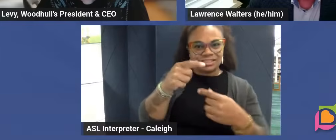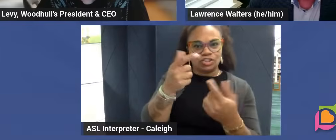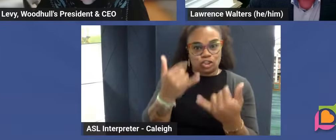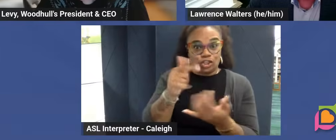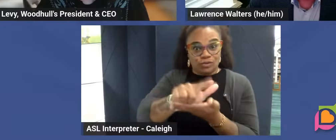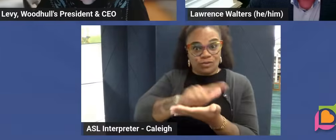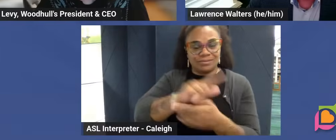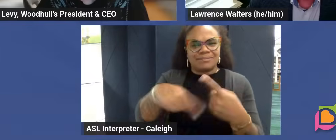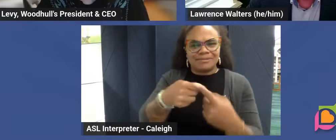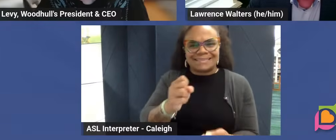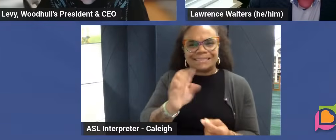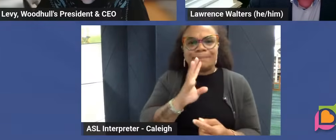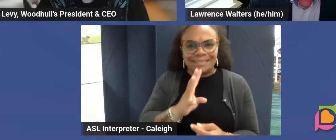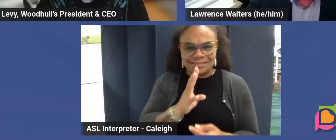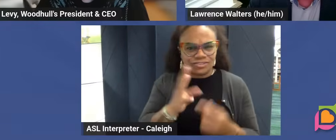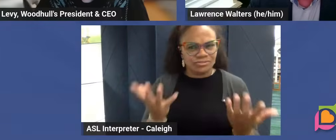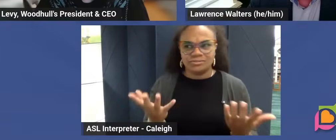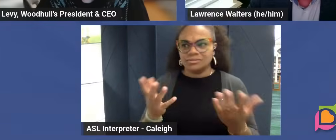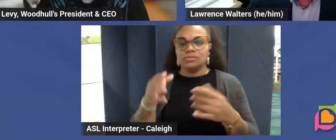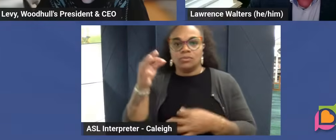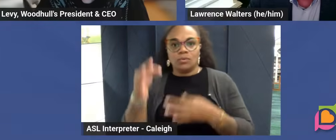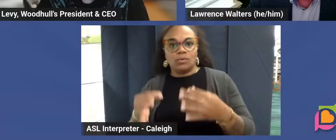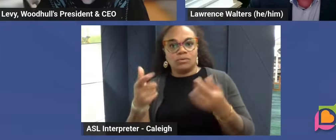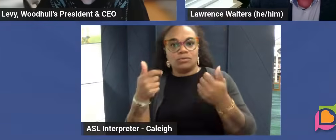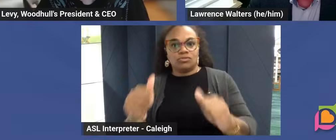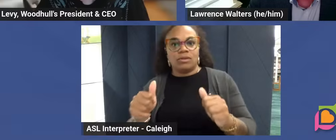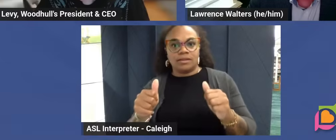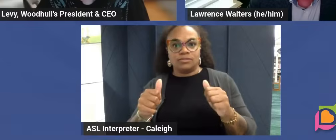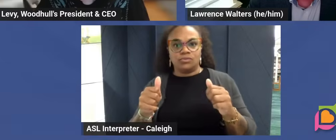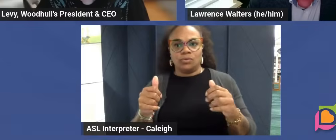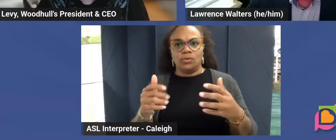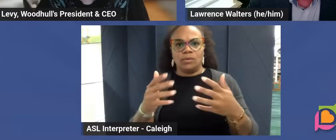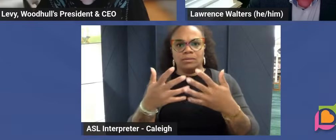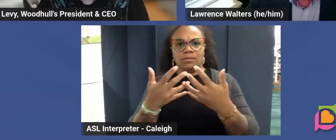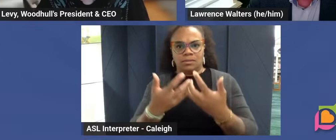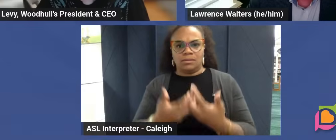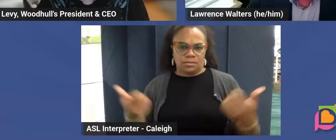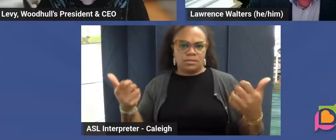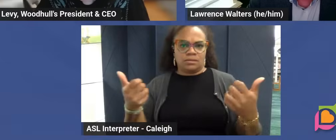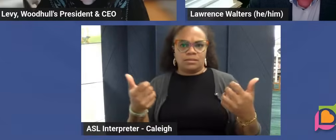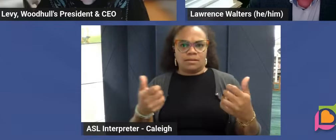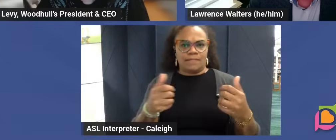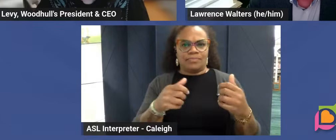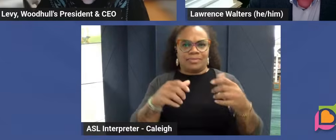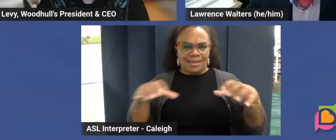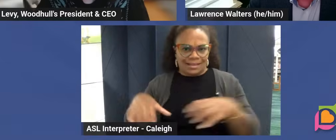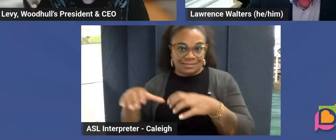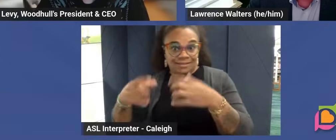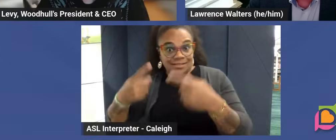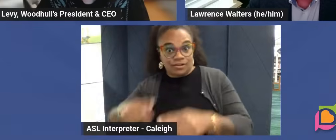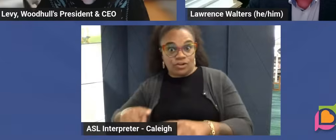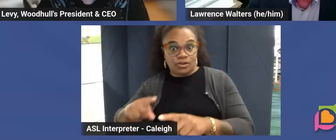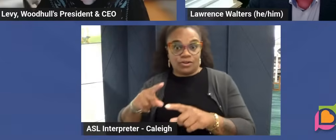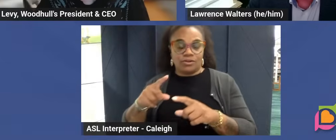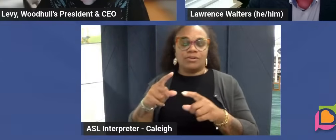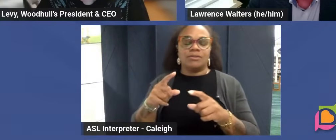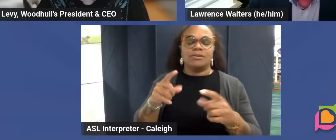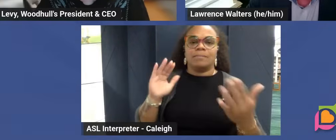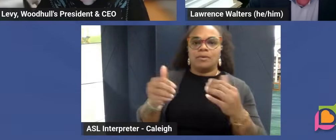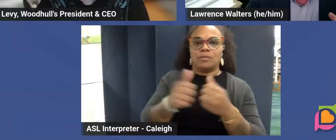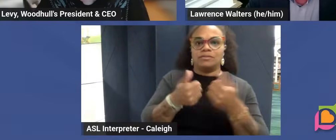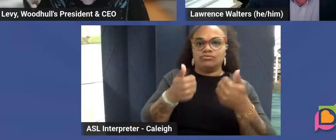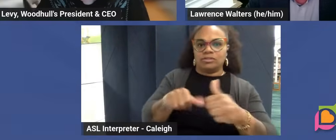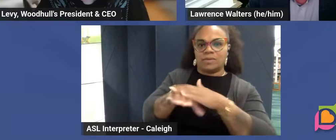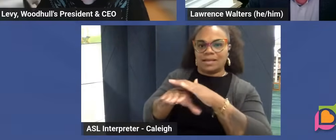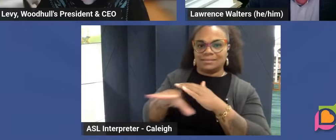what the court did is they tried to disaggregate the activities that occurred in trying to get access to the